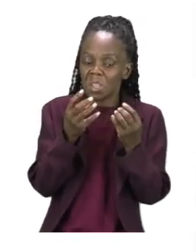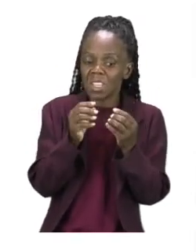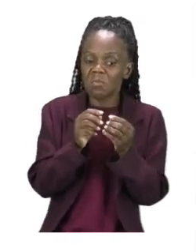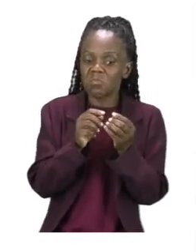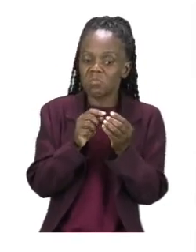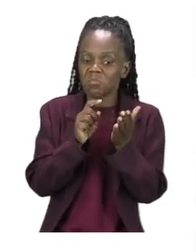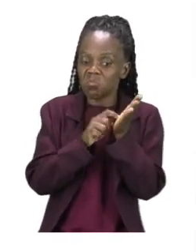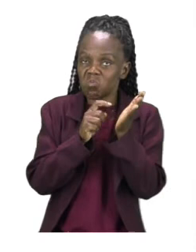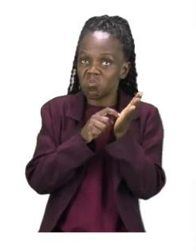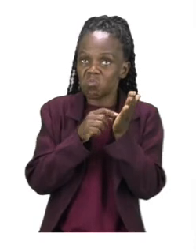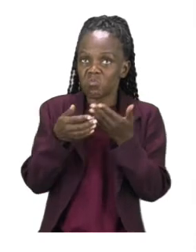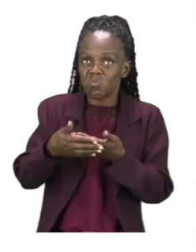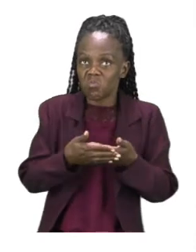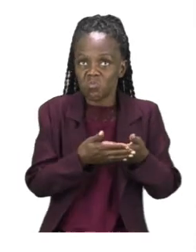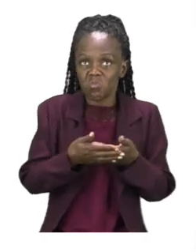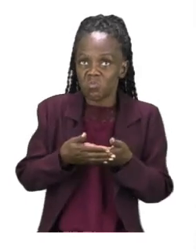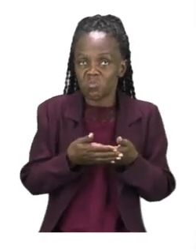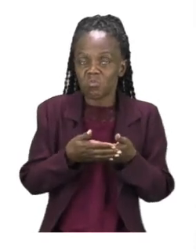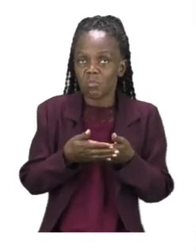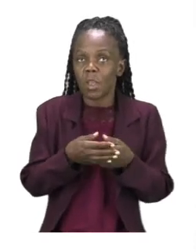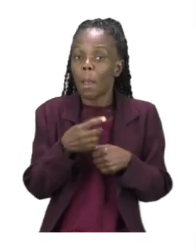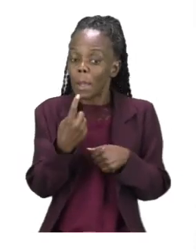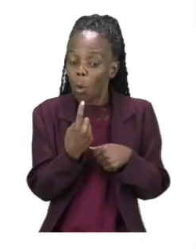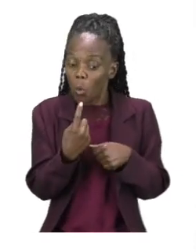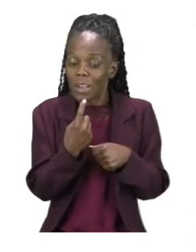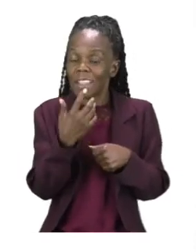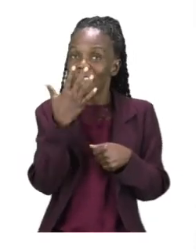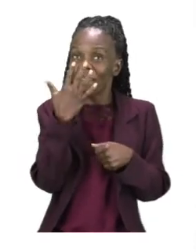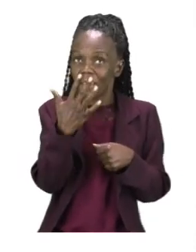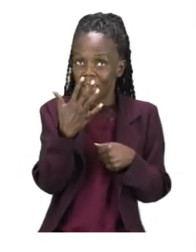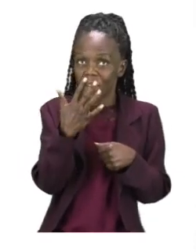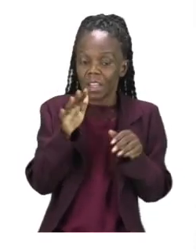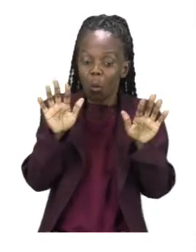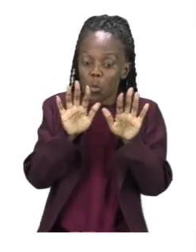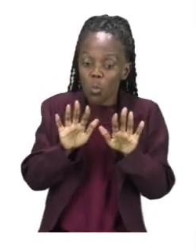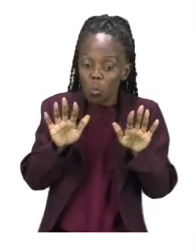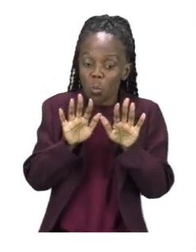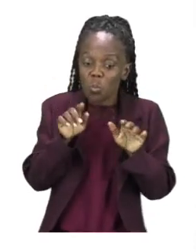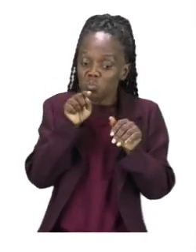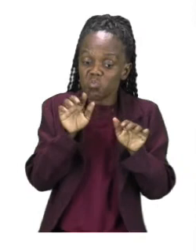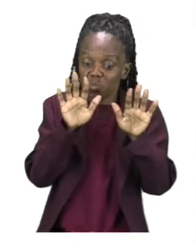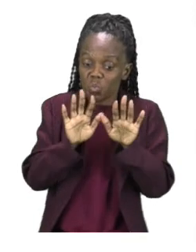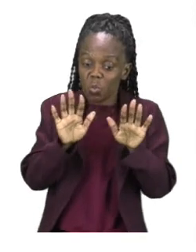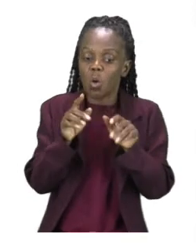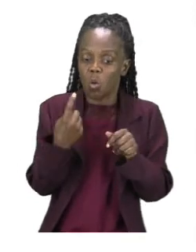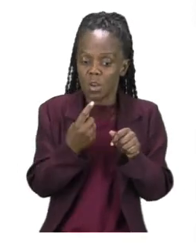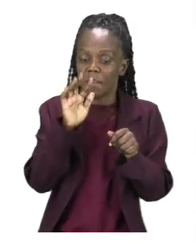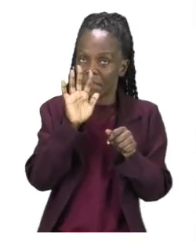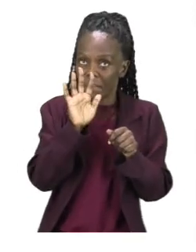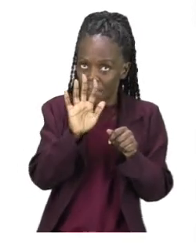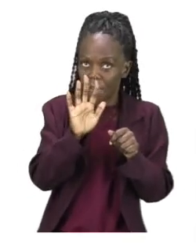in 5 chickens. The next thing they want you to do is to draw the